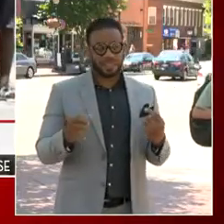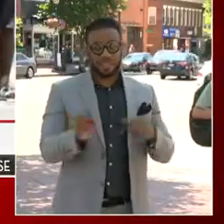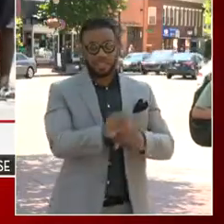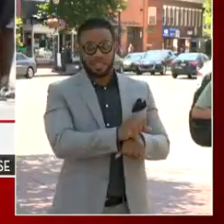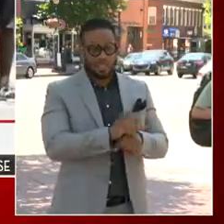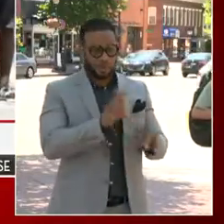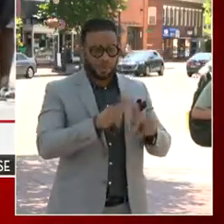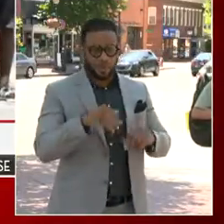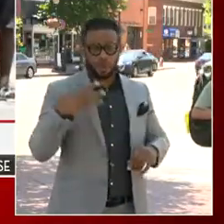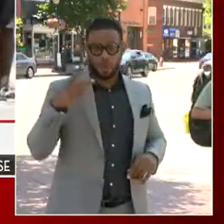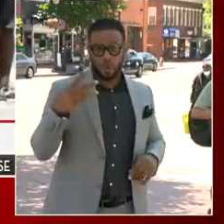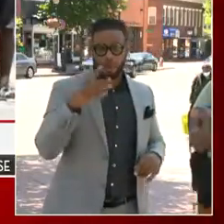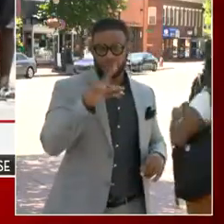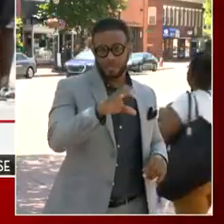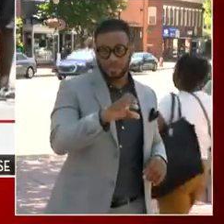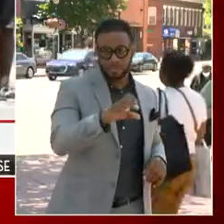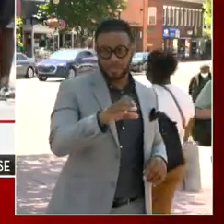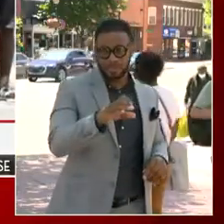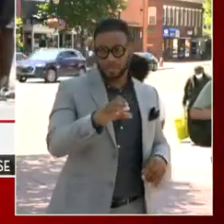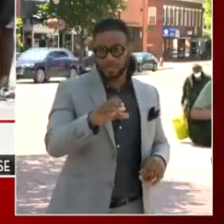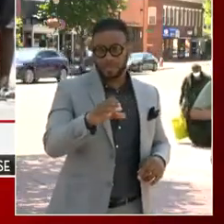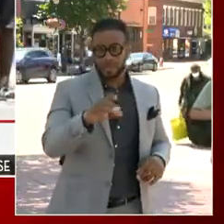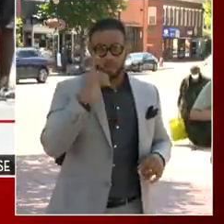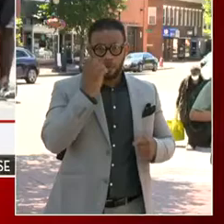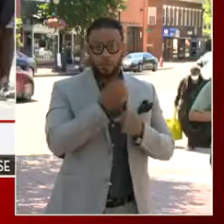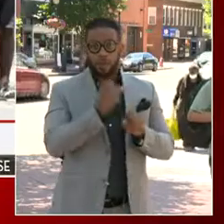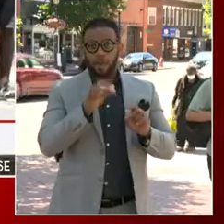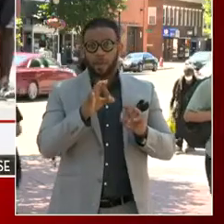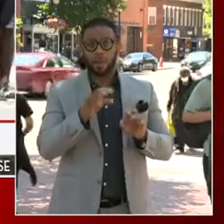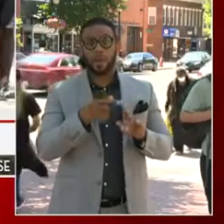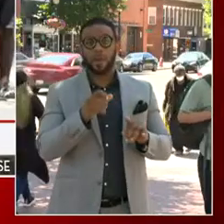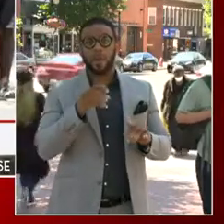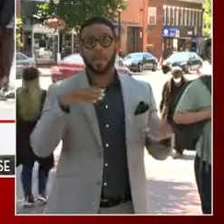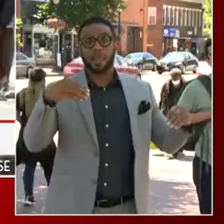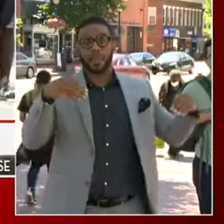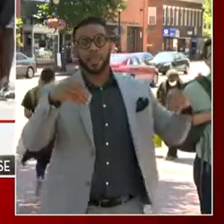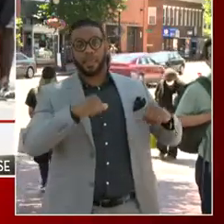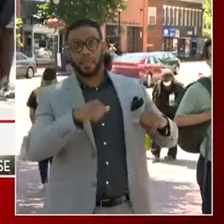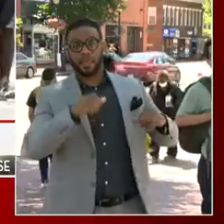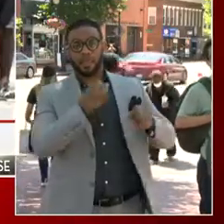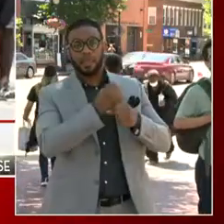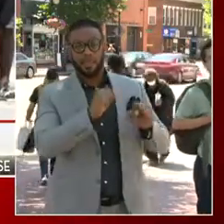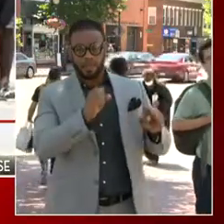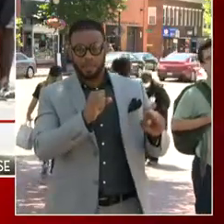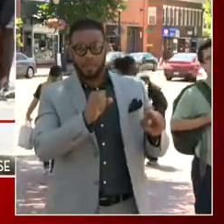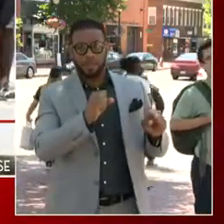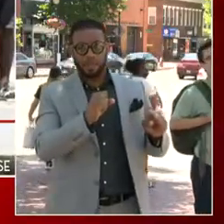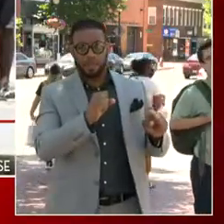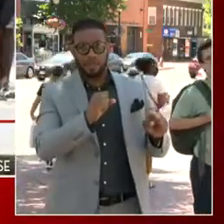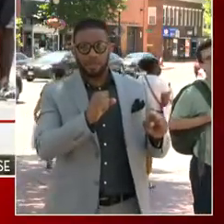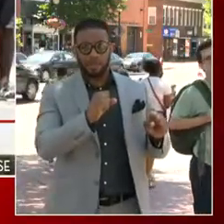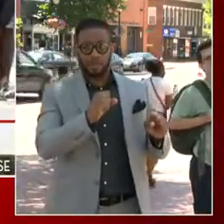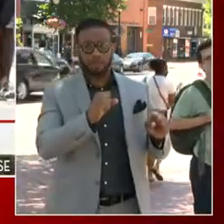Enslaved people in Washington, D.C. were freed by the Compensated Emancipation